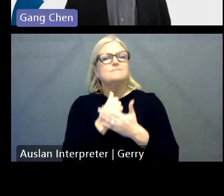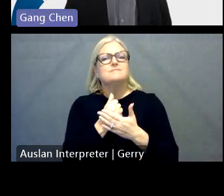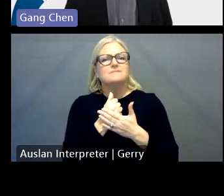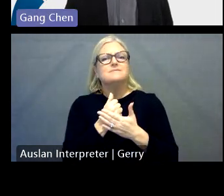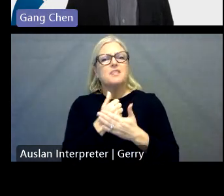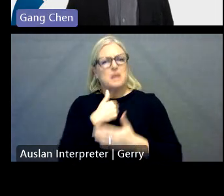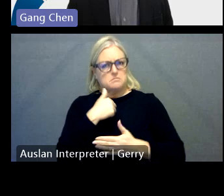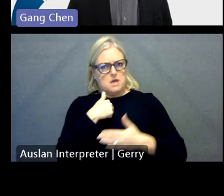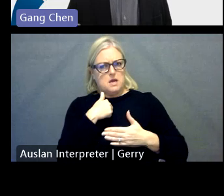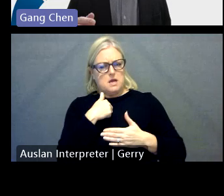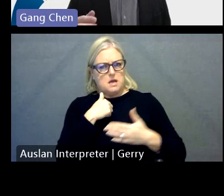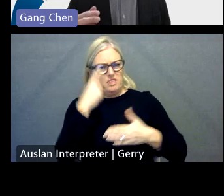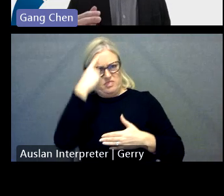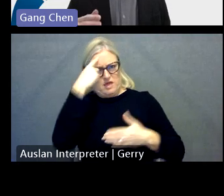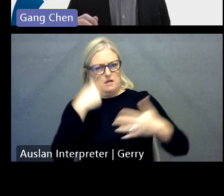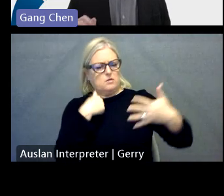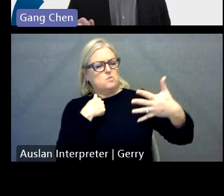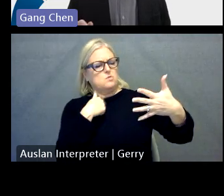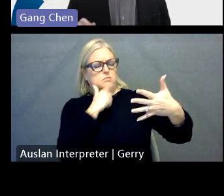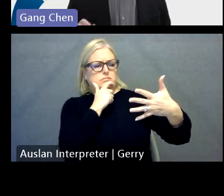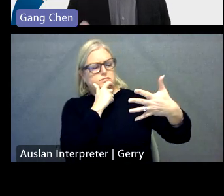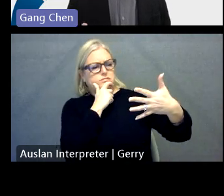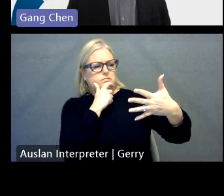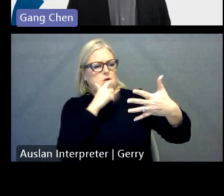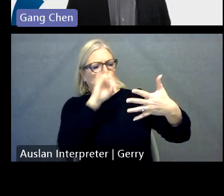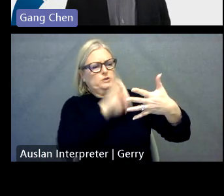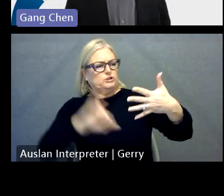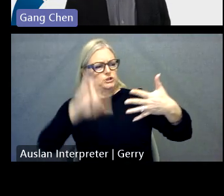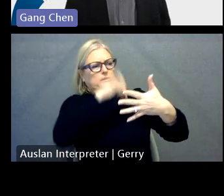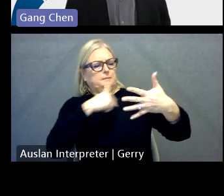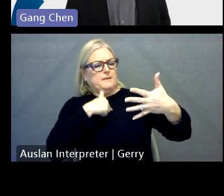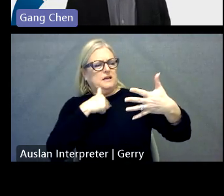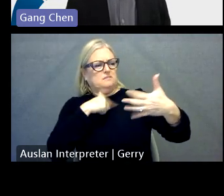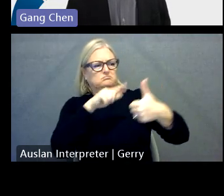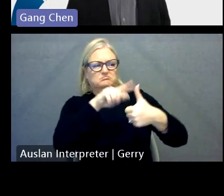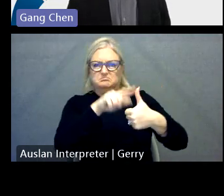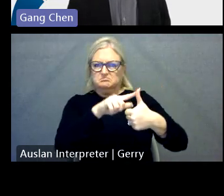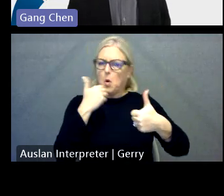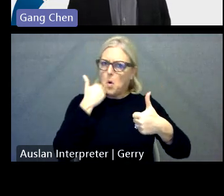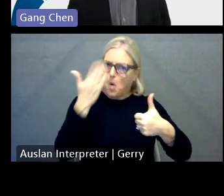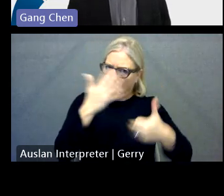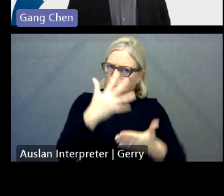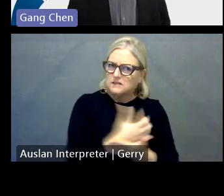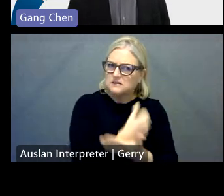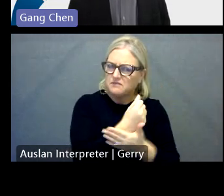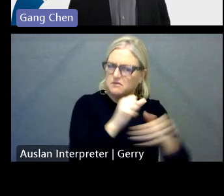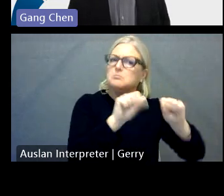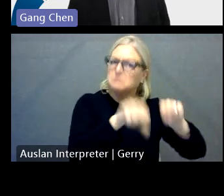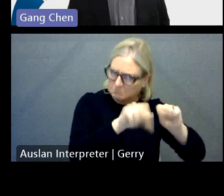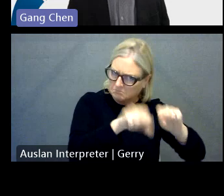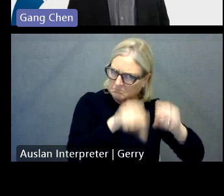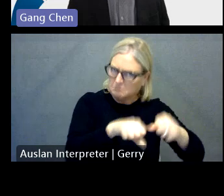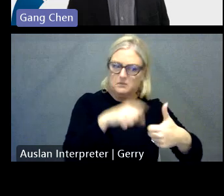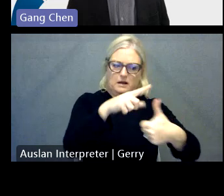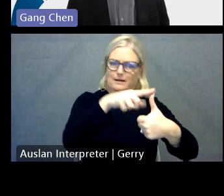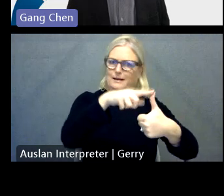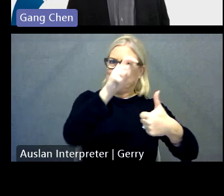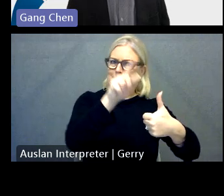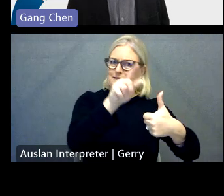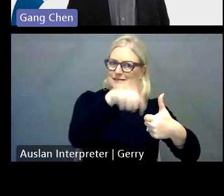And also, after completing the questionnaire onto the items, we also provide